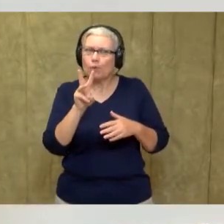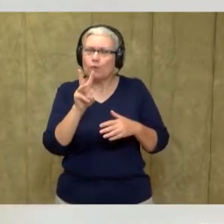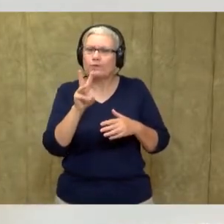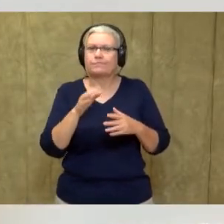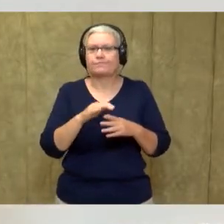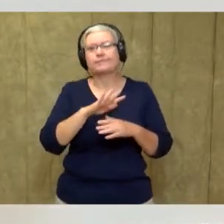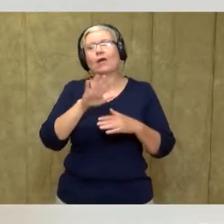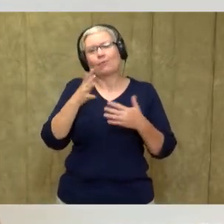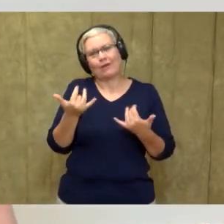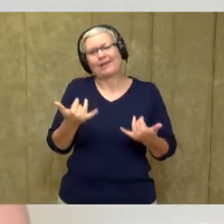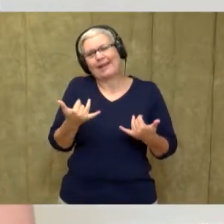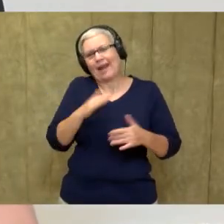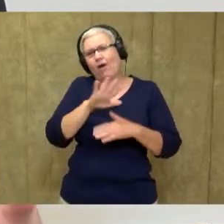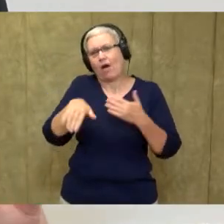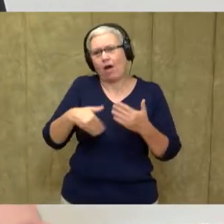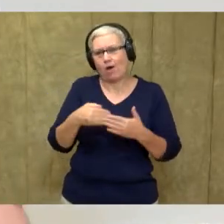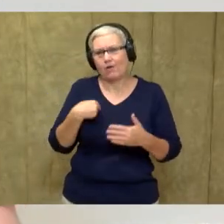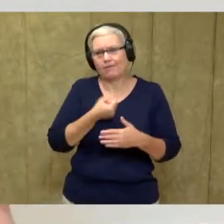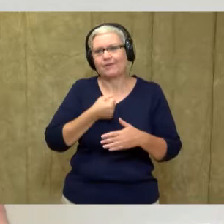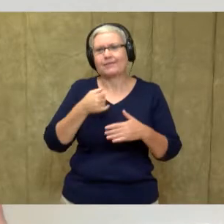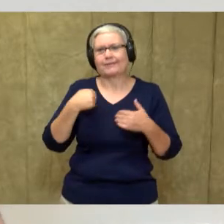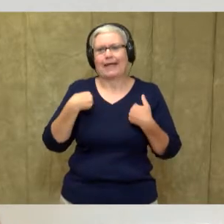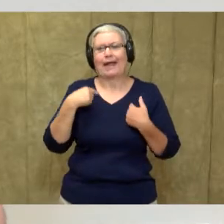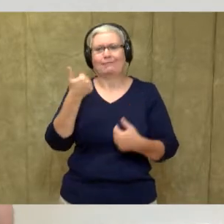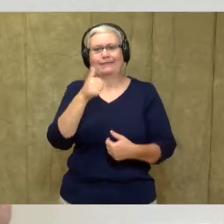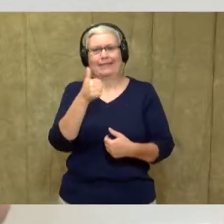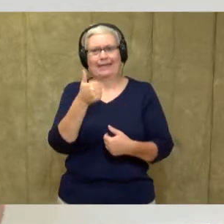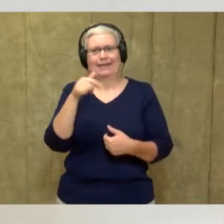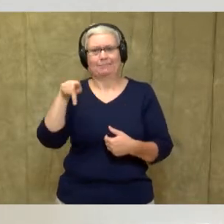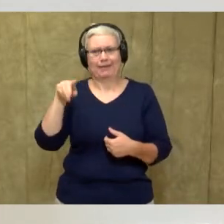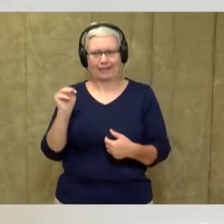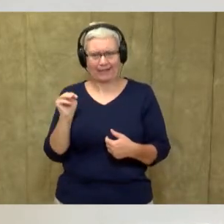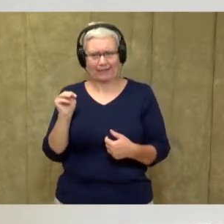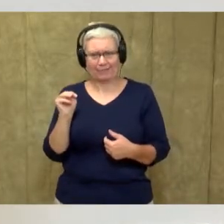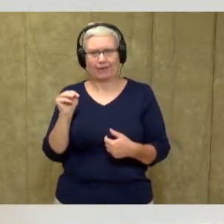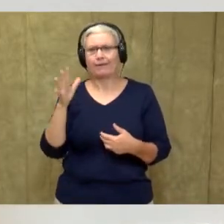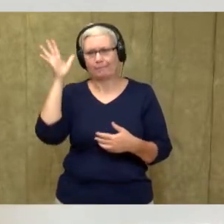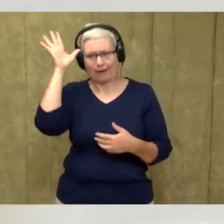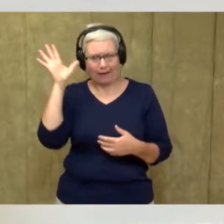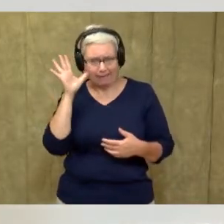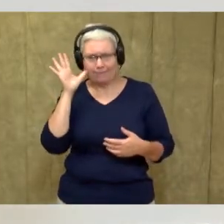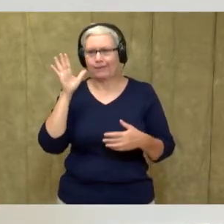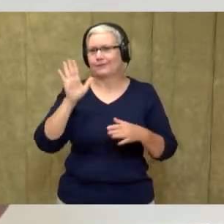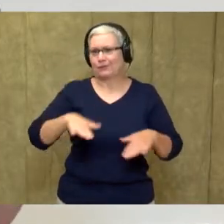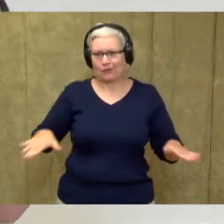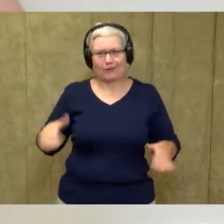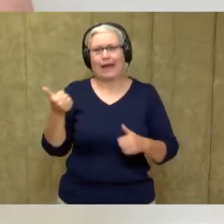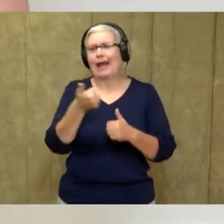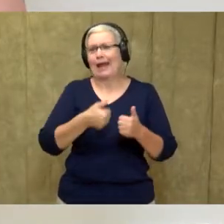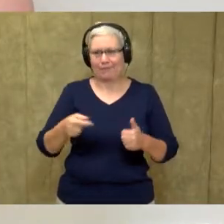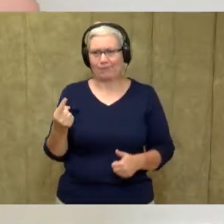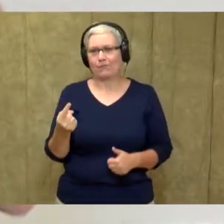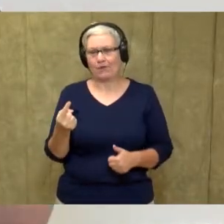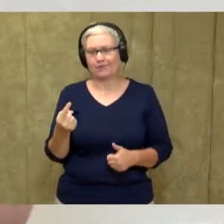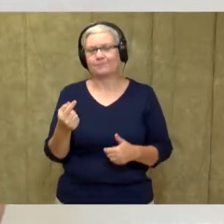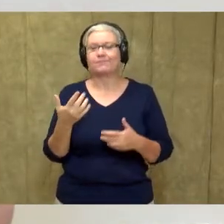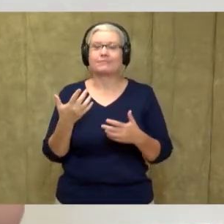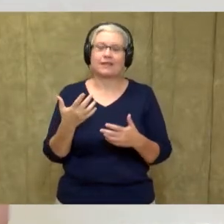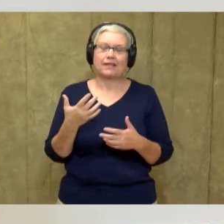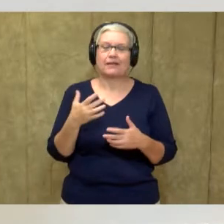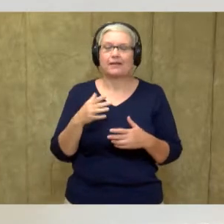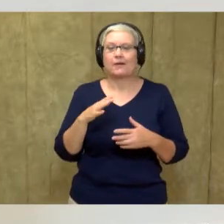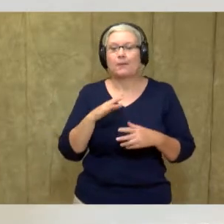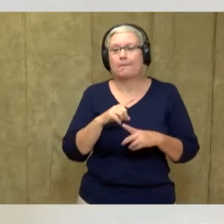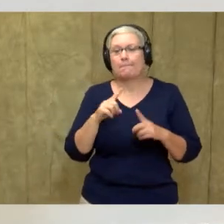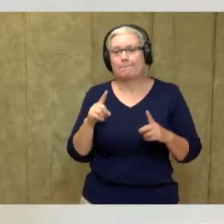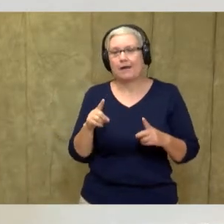now, all of us must abide by the 10 p.m. curfew, even your parents. So you may be convincing them, my curfew